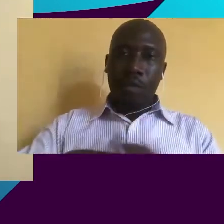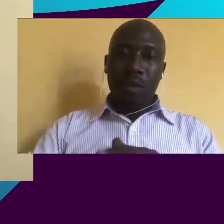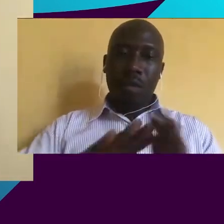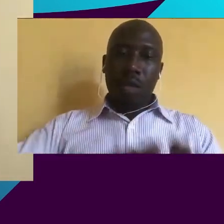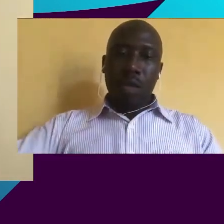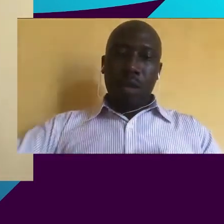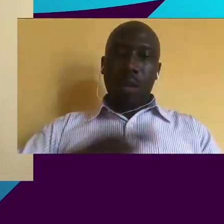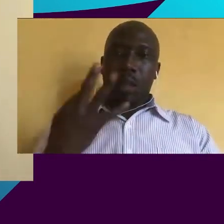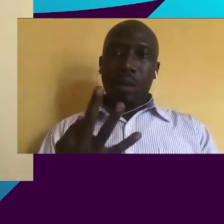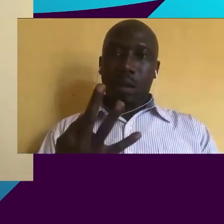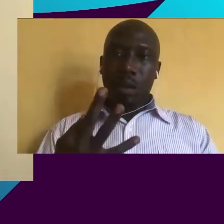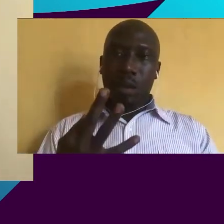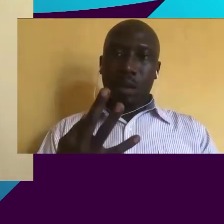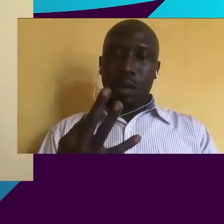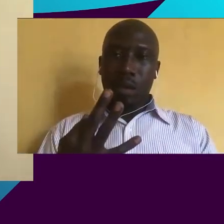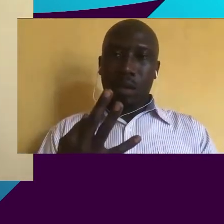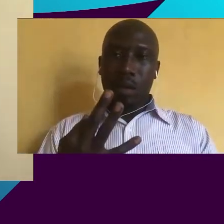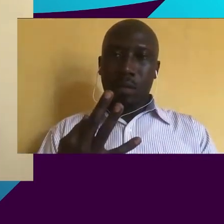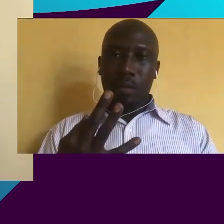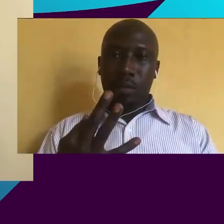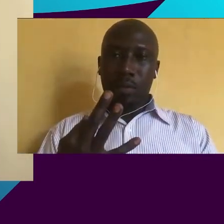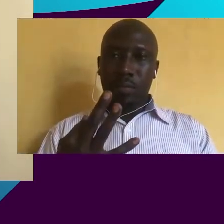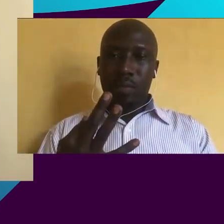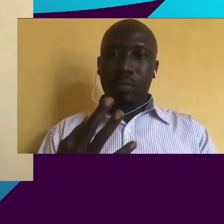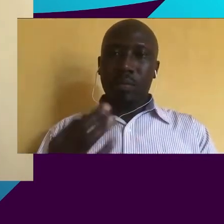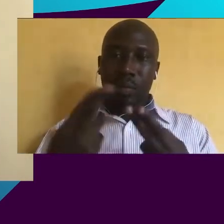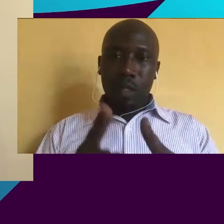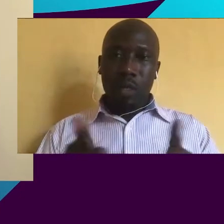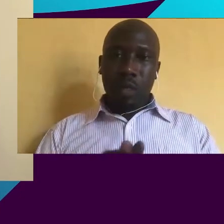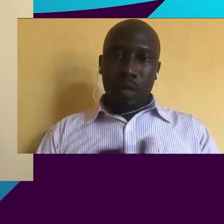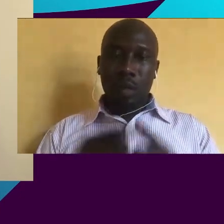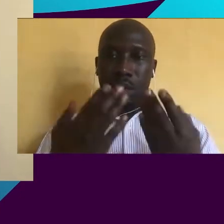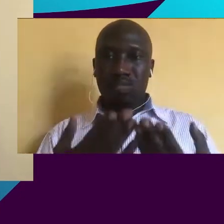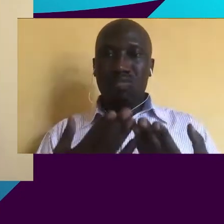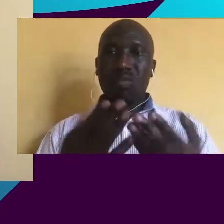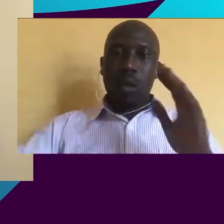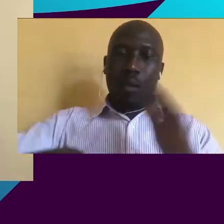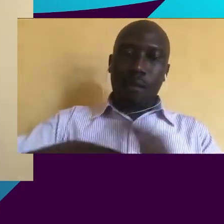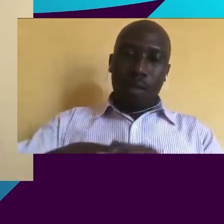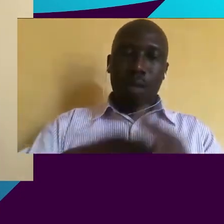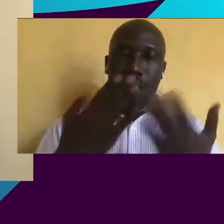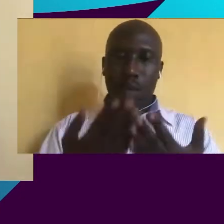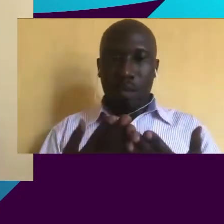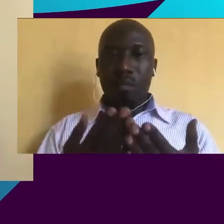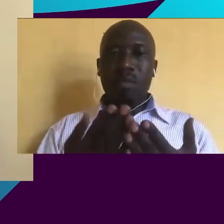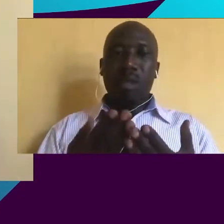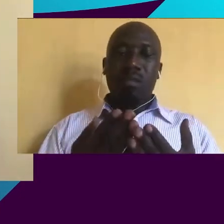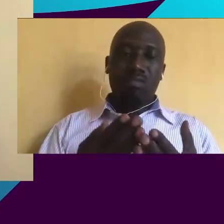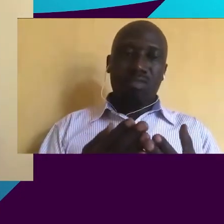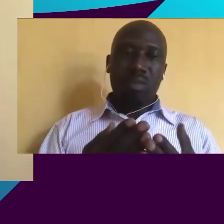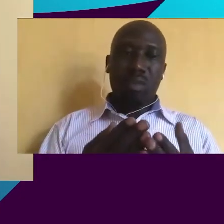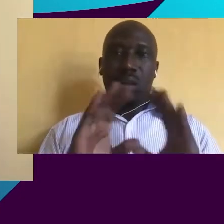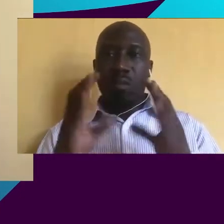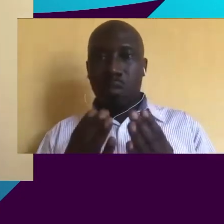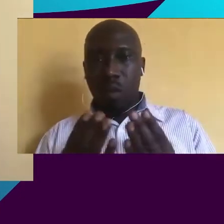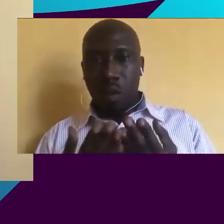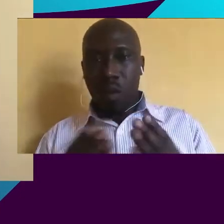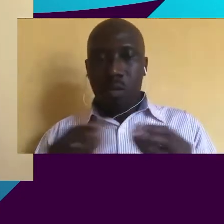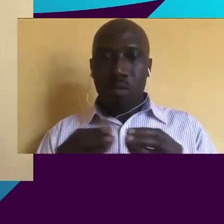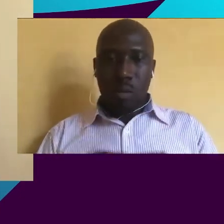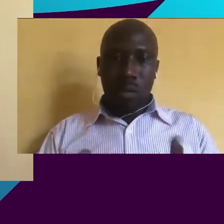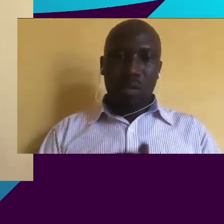And I started to play during that age, like kind of playing with a ball. Then went through all my primary